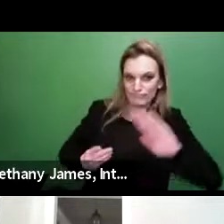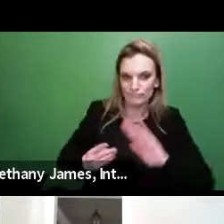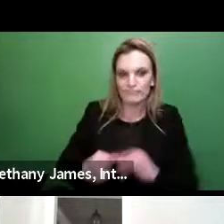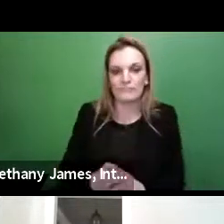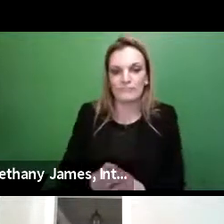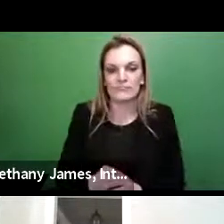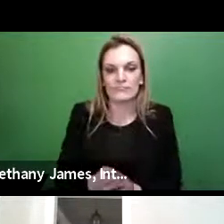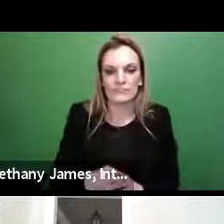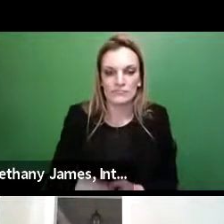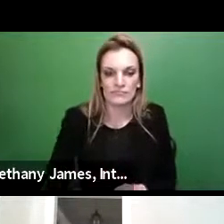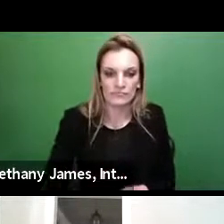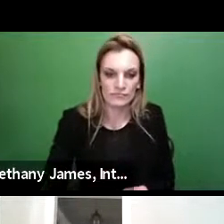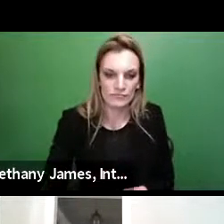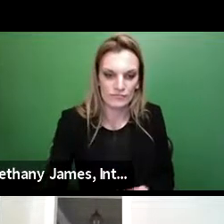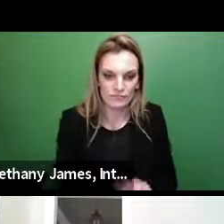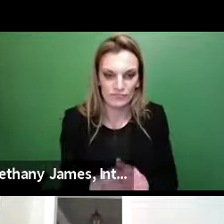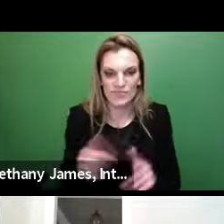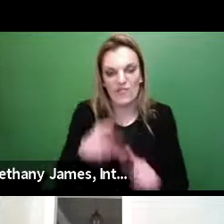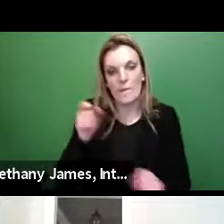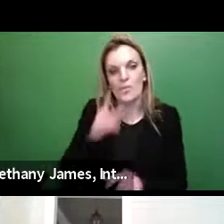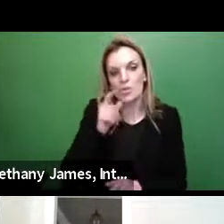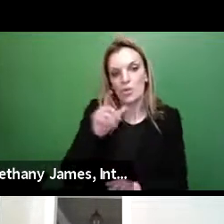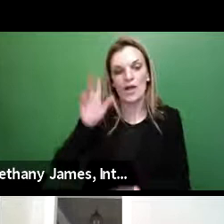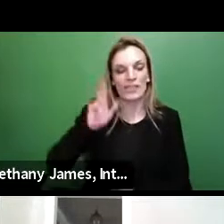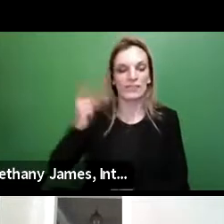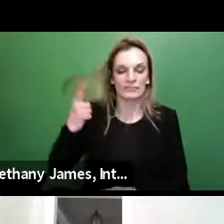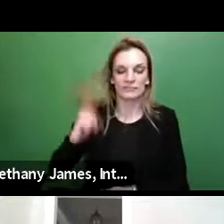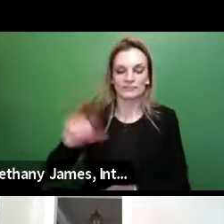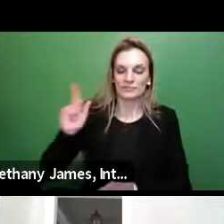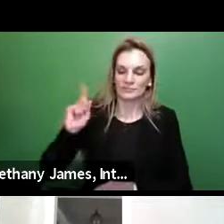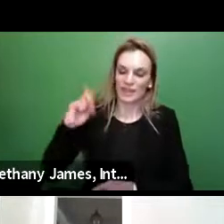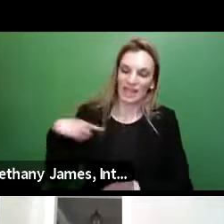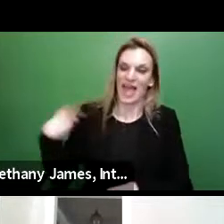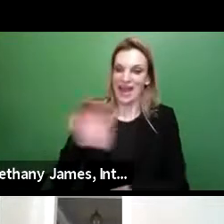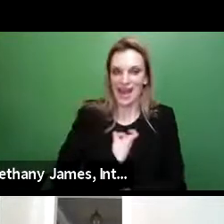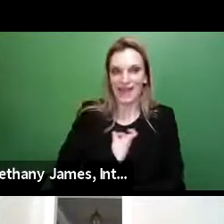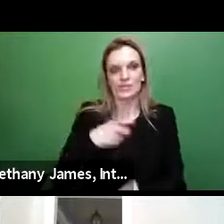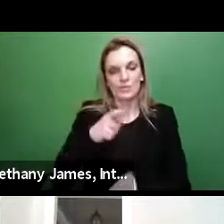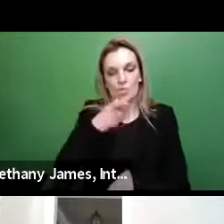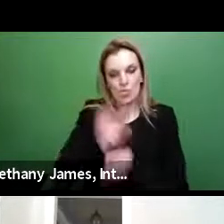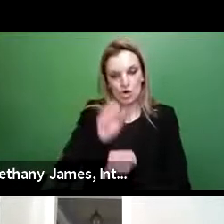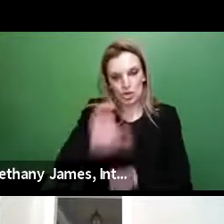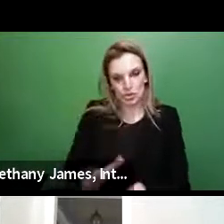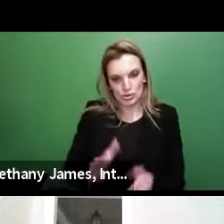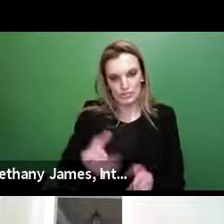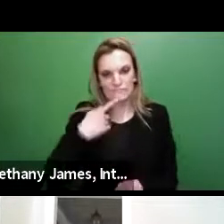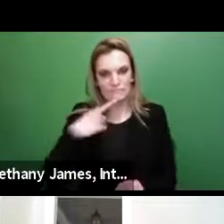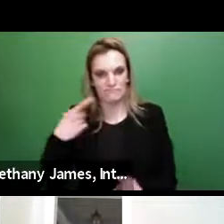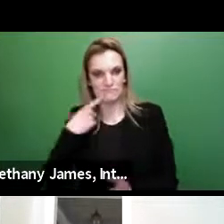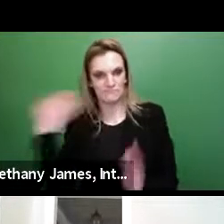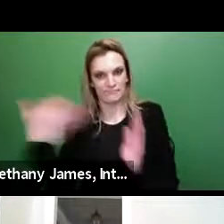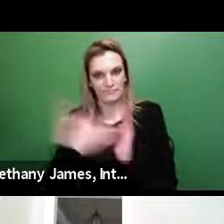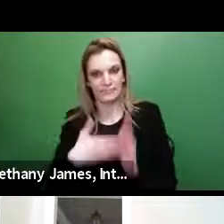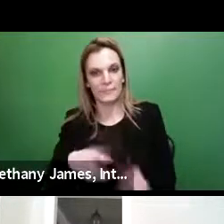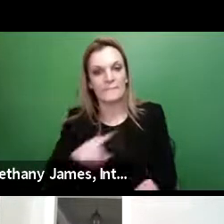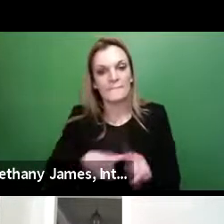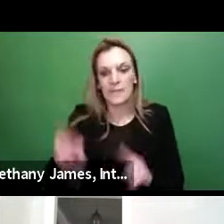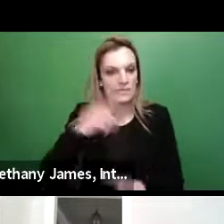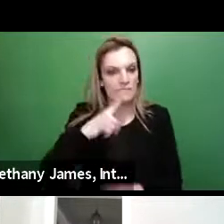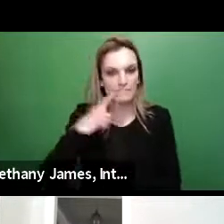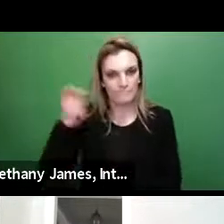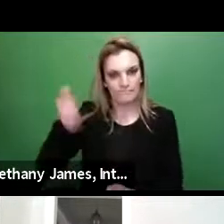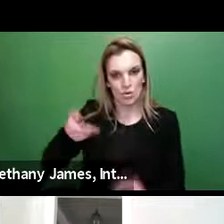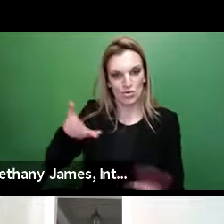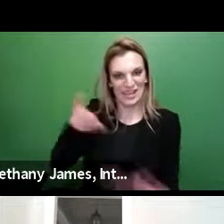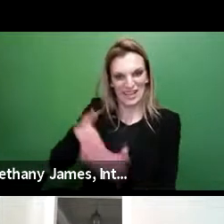and 30 other organizations opposed this lawsuit and supported the public health order, and two federal courts ruled against agribusiness's request for a